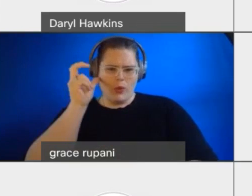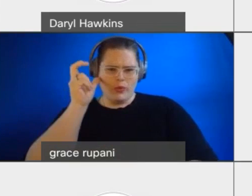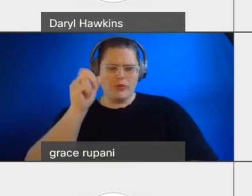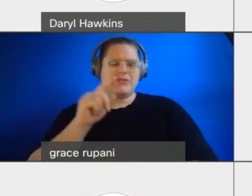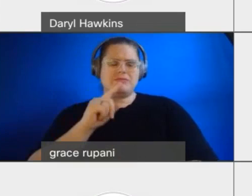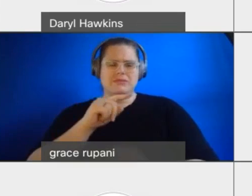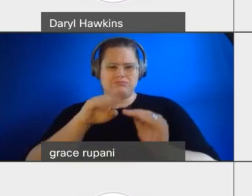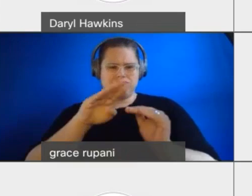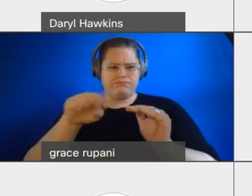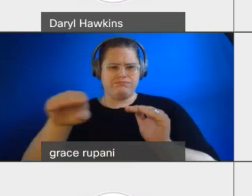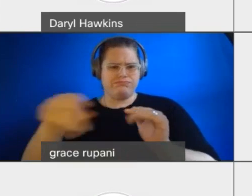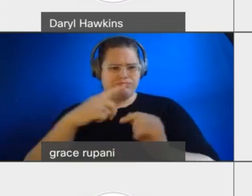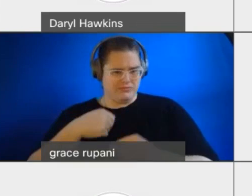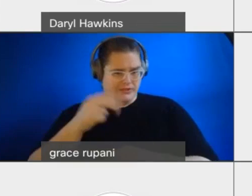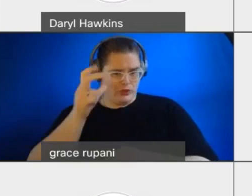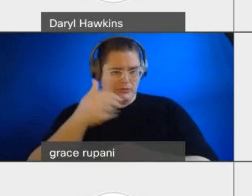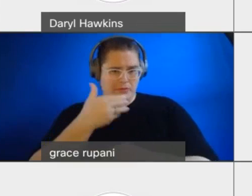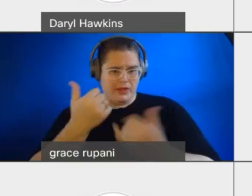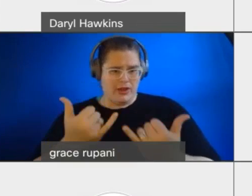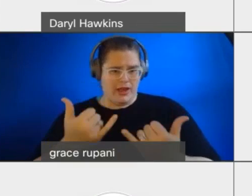Much better.